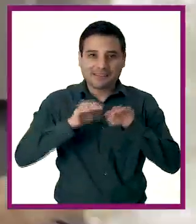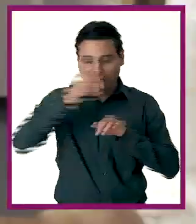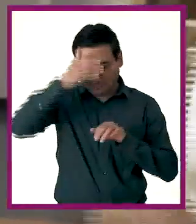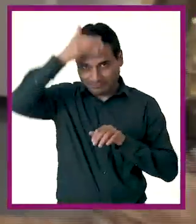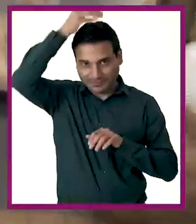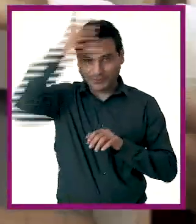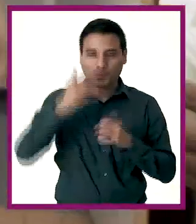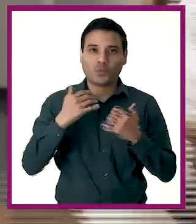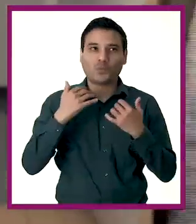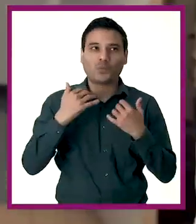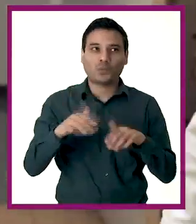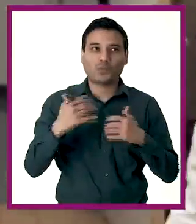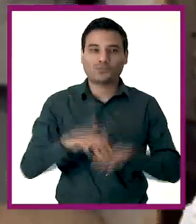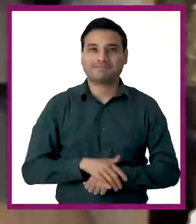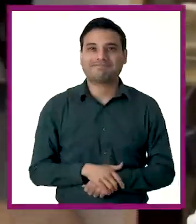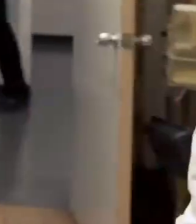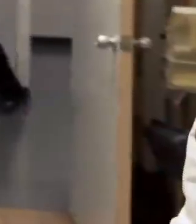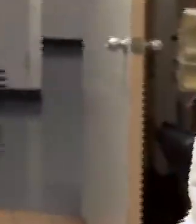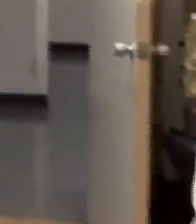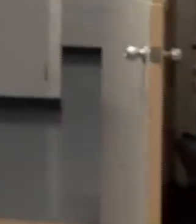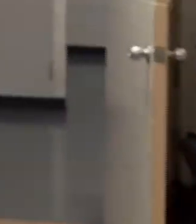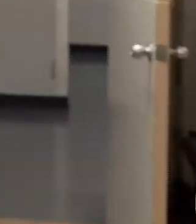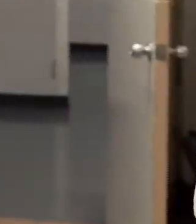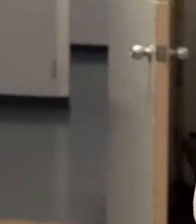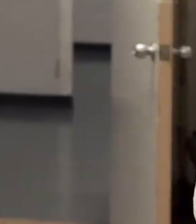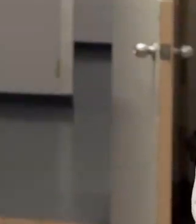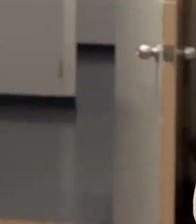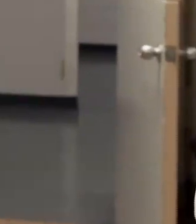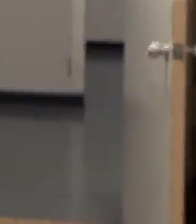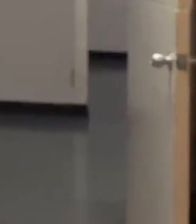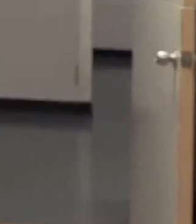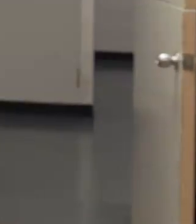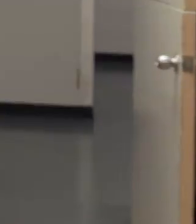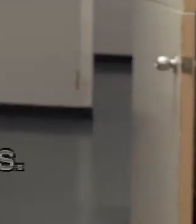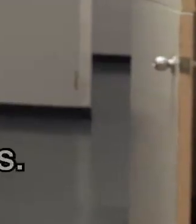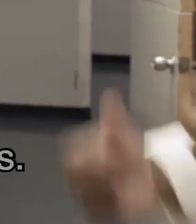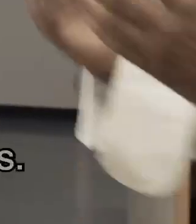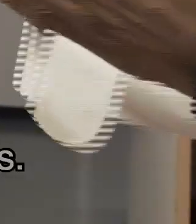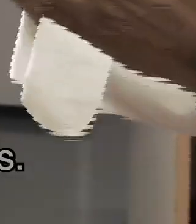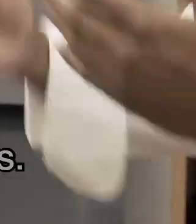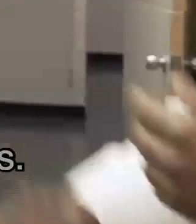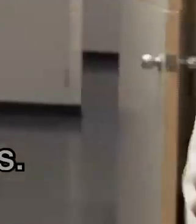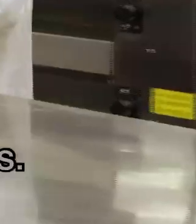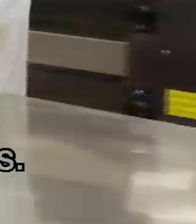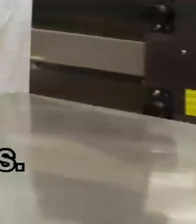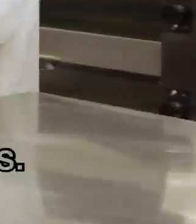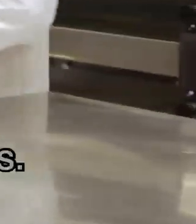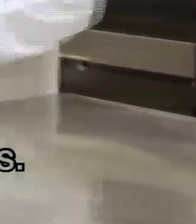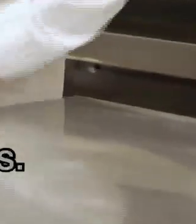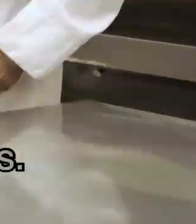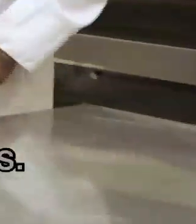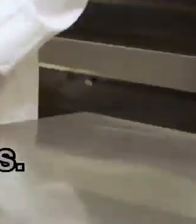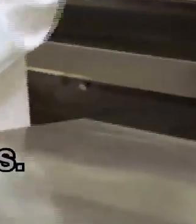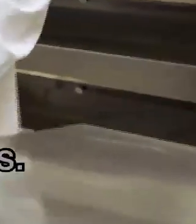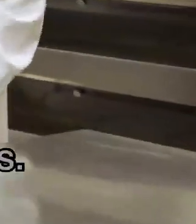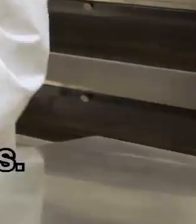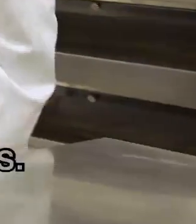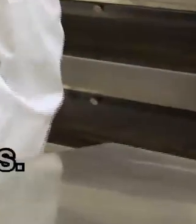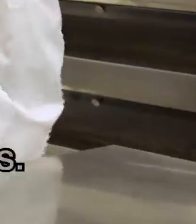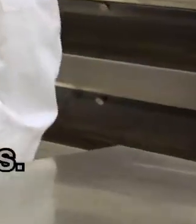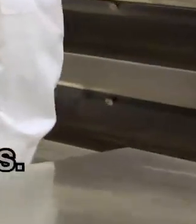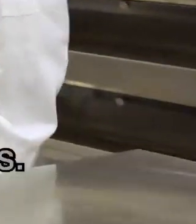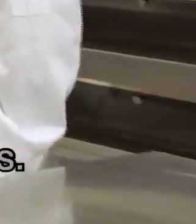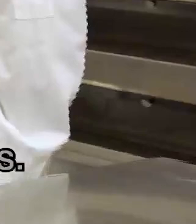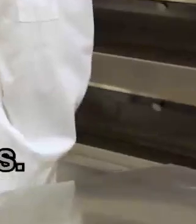profesión. Excellent. You look like a chef now. Yeah. Okay. Are you ready? On a daily basis, we do close to